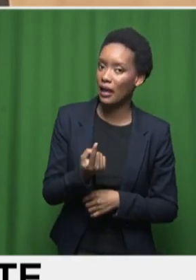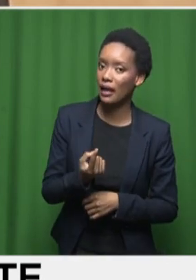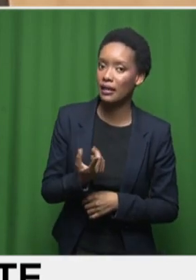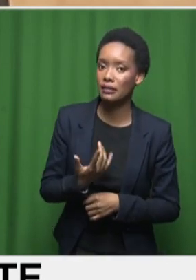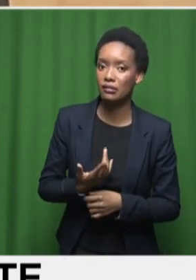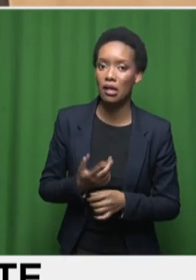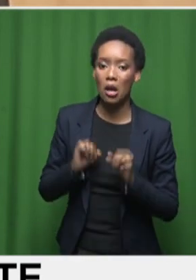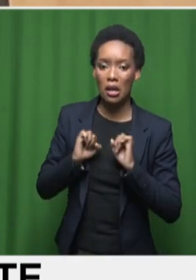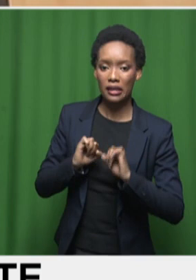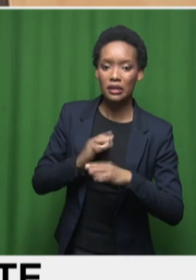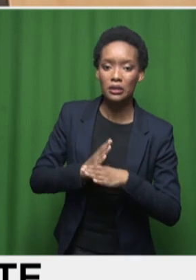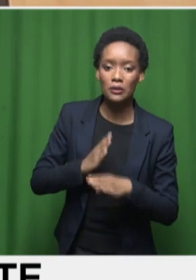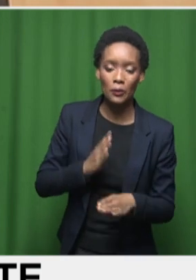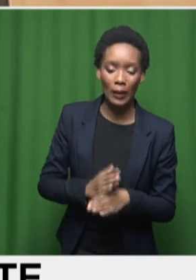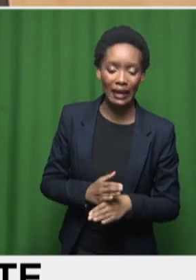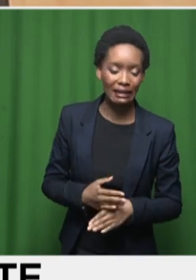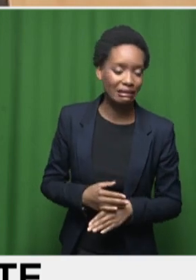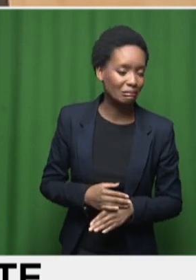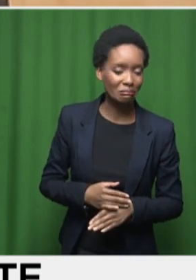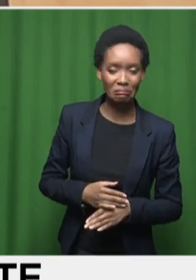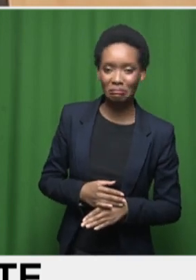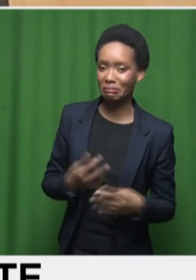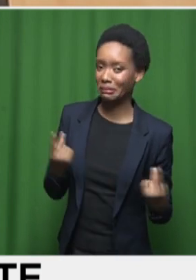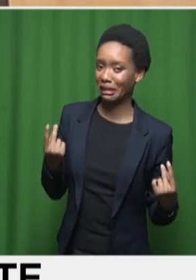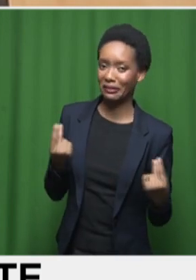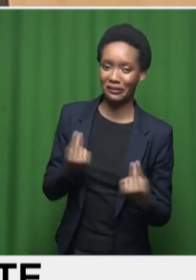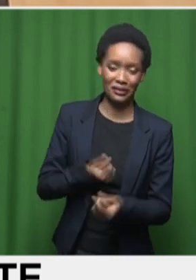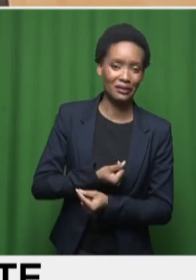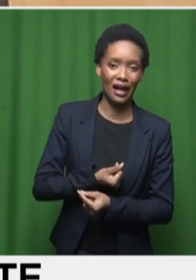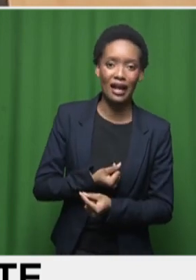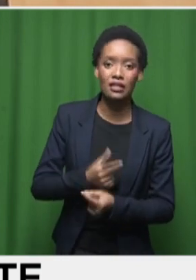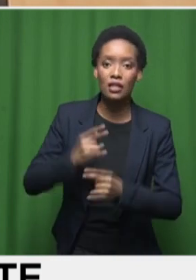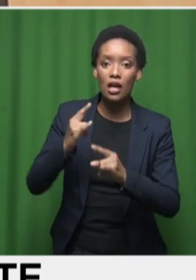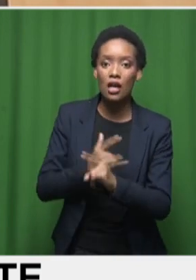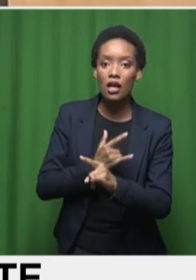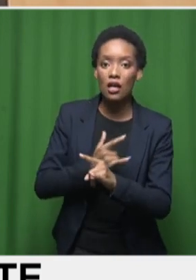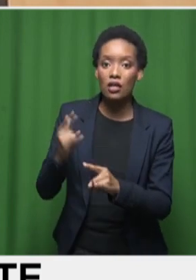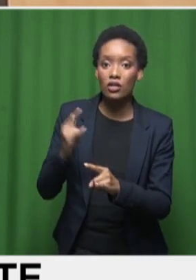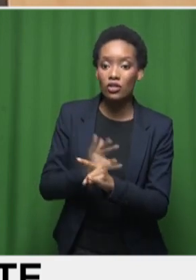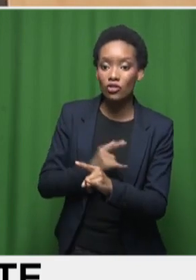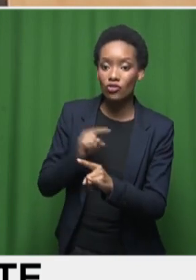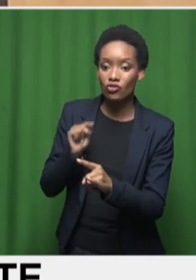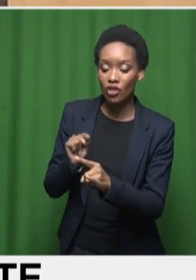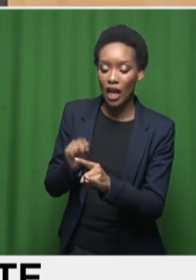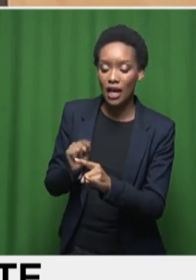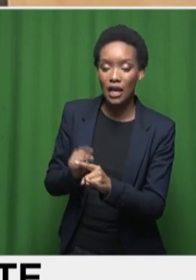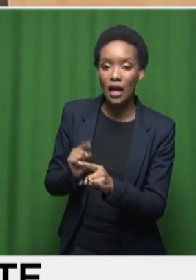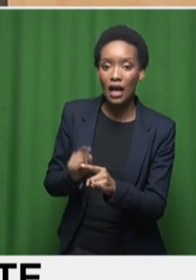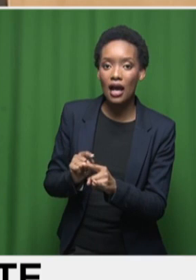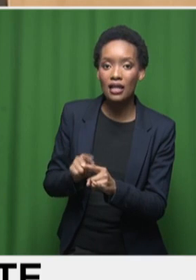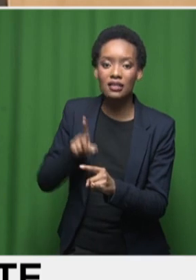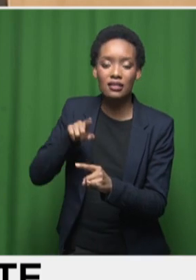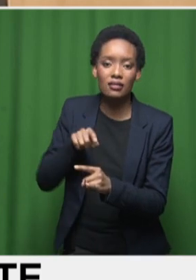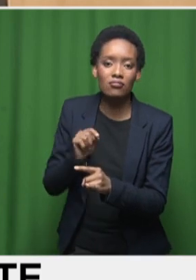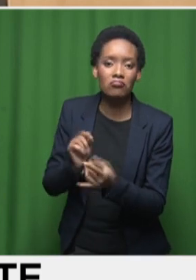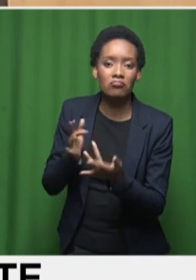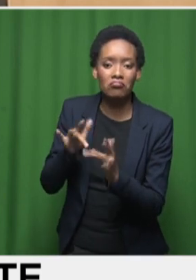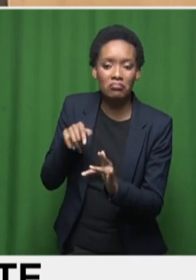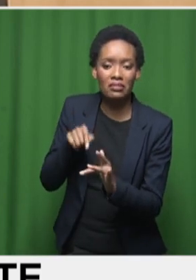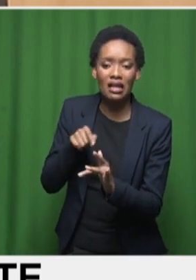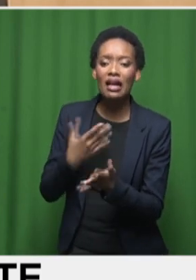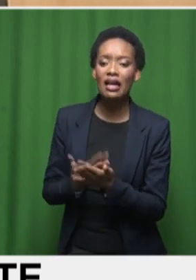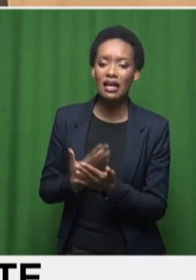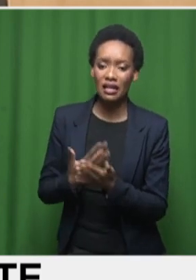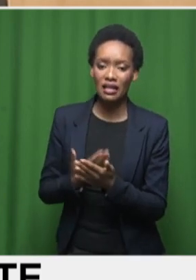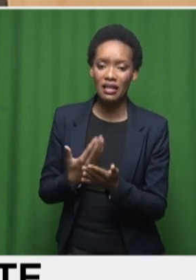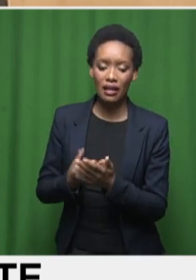his work, and that chatbots could soon be more intelligent than humans. Now, what are your thoughts on this?